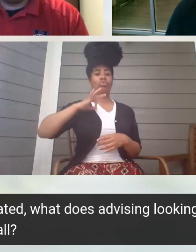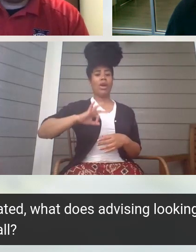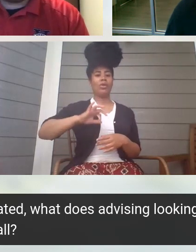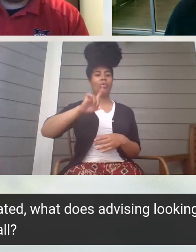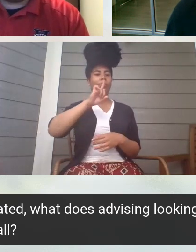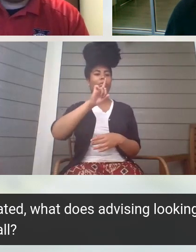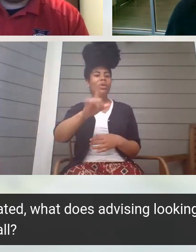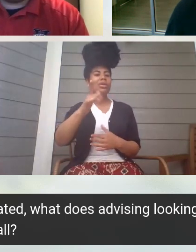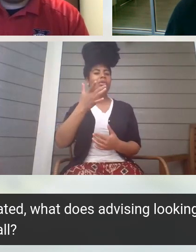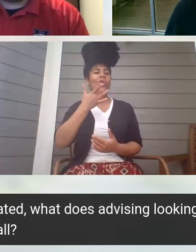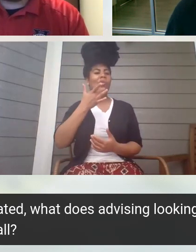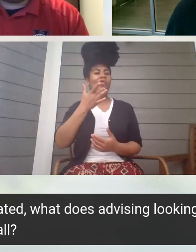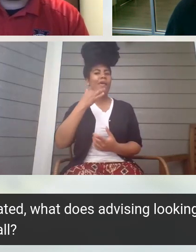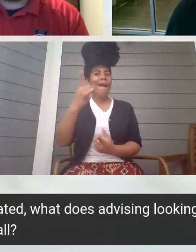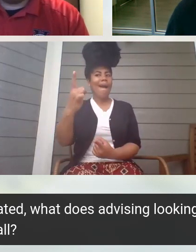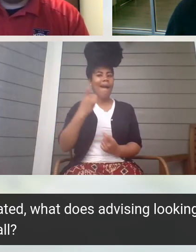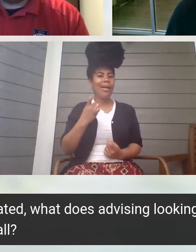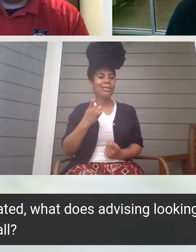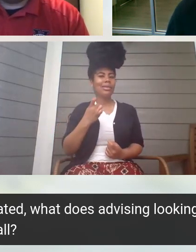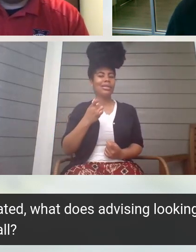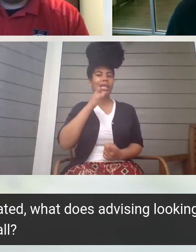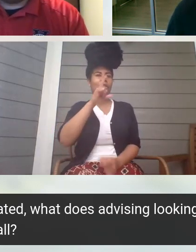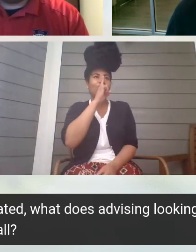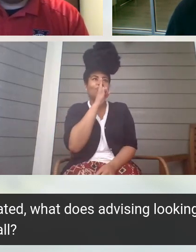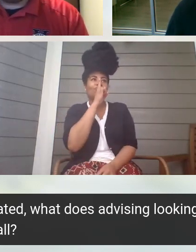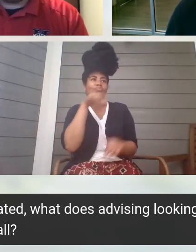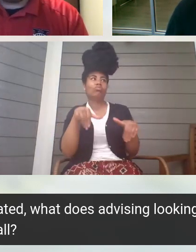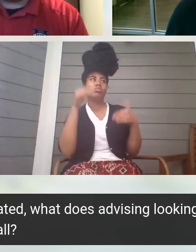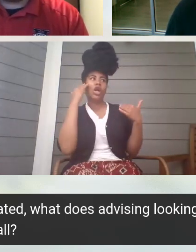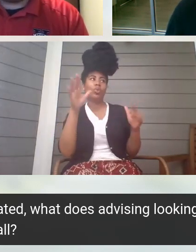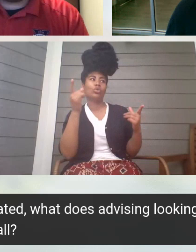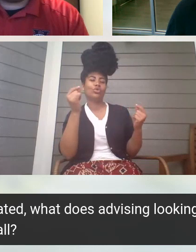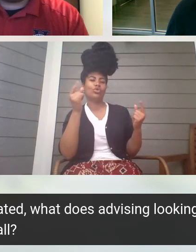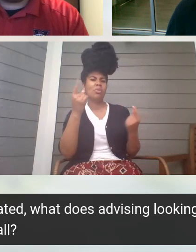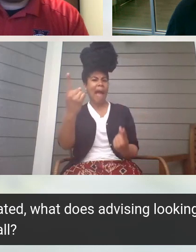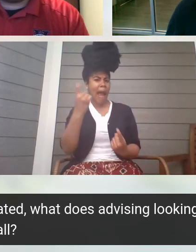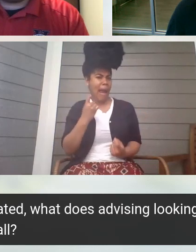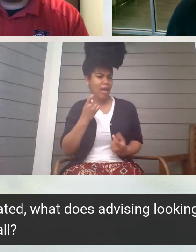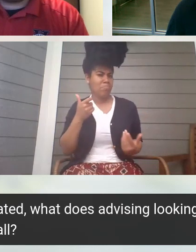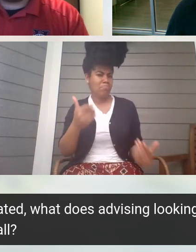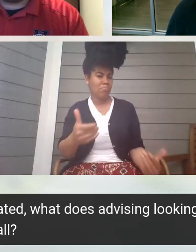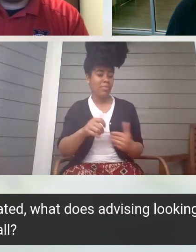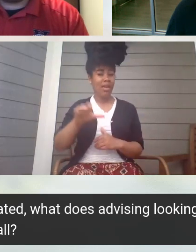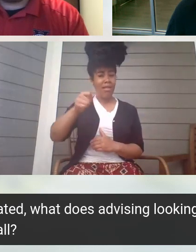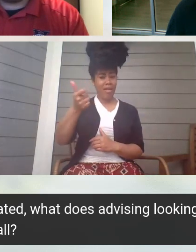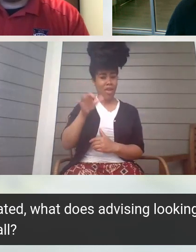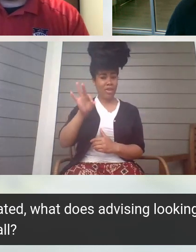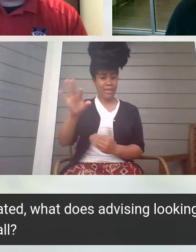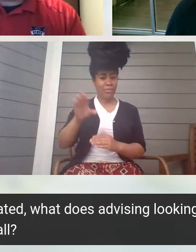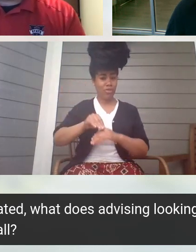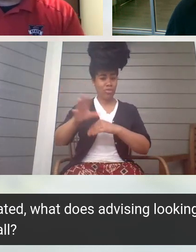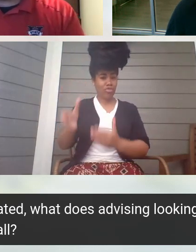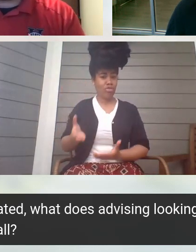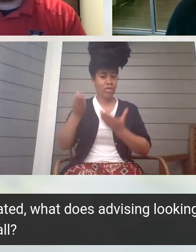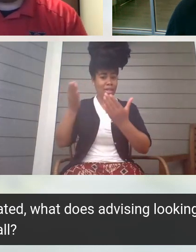asked than not asked. Any other tips as they're going through the July and August and they're getting